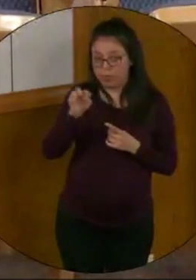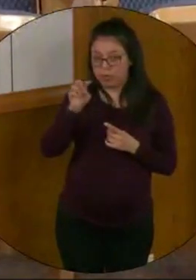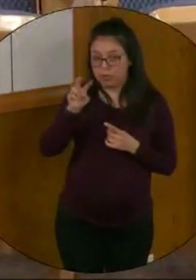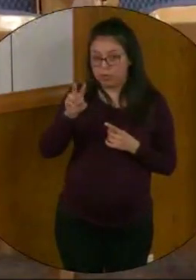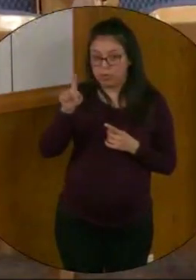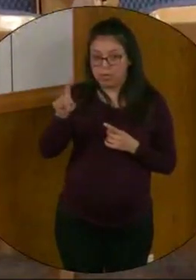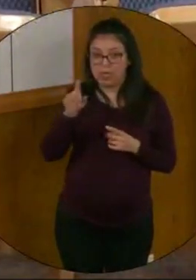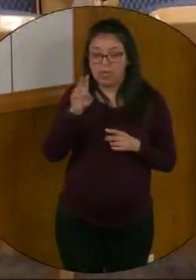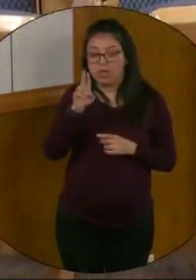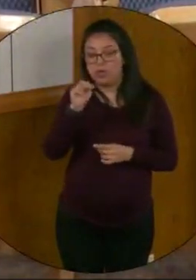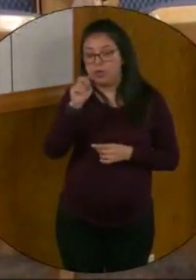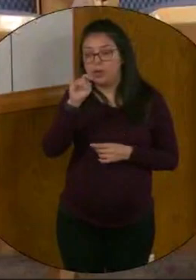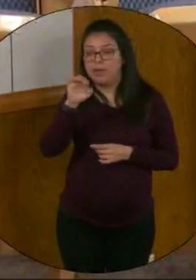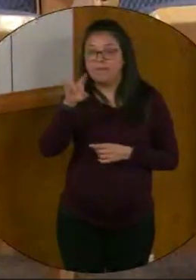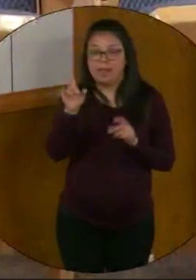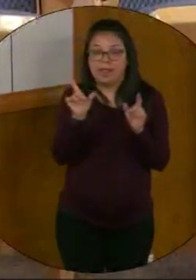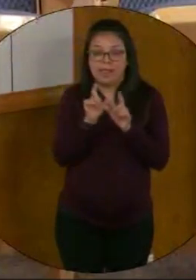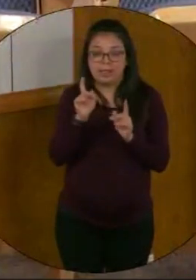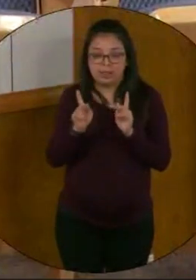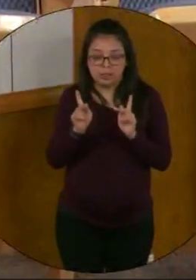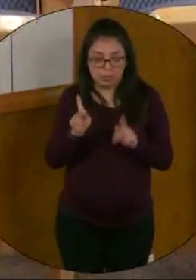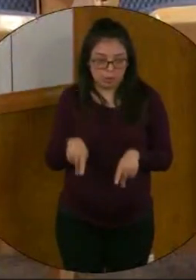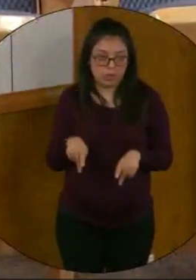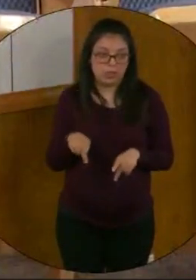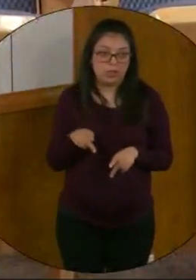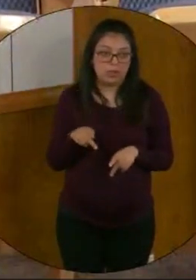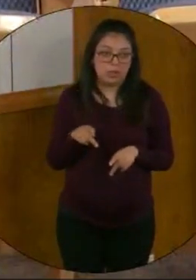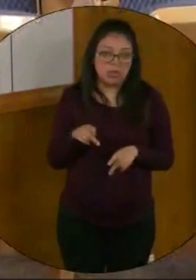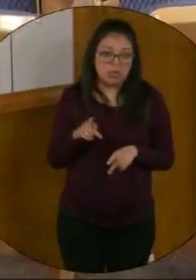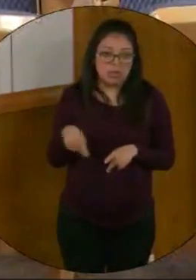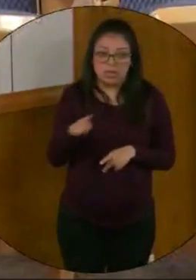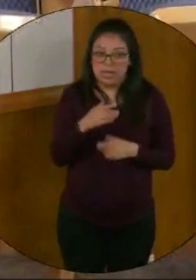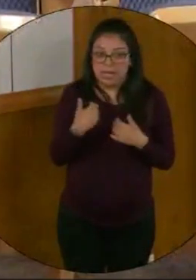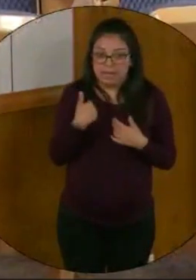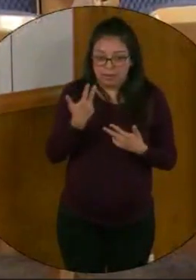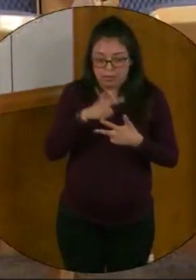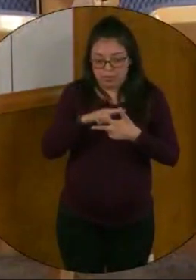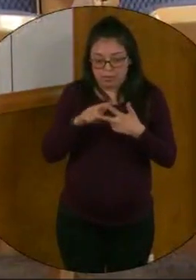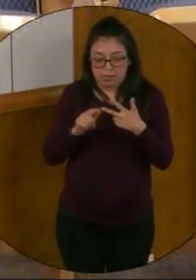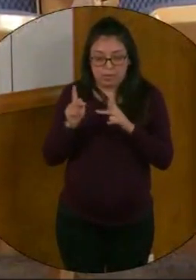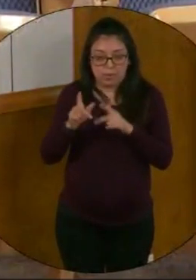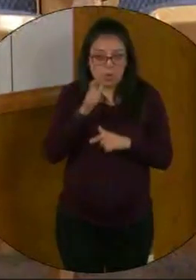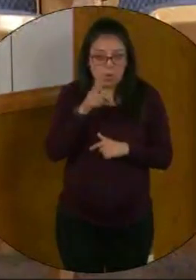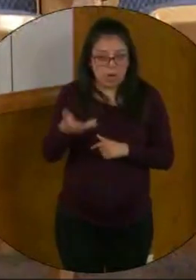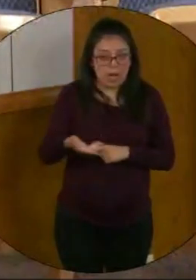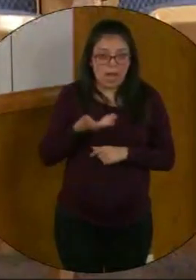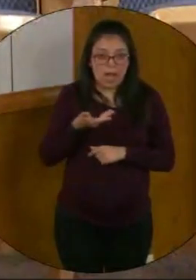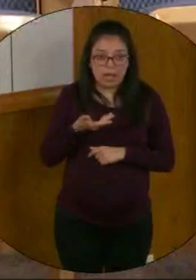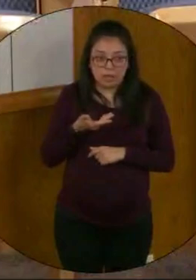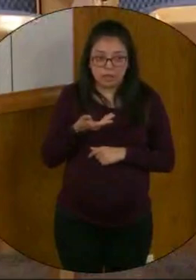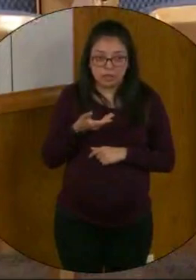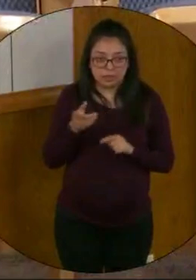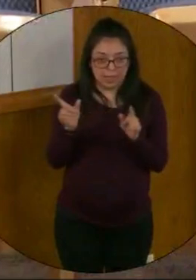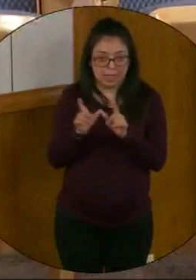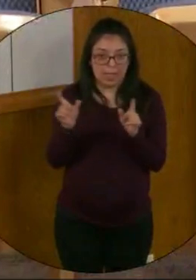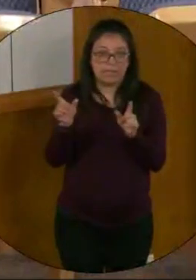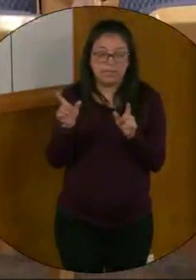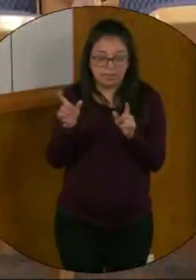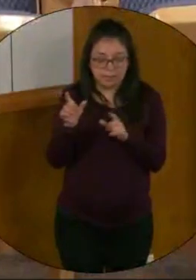and licensed personnel. There are 3 people who got hired in the licensed